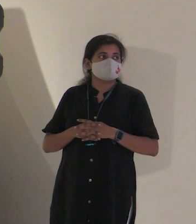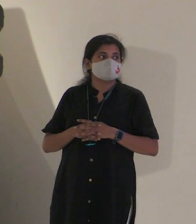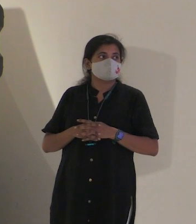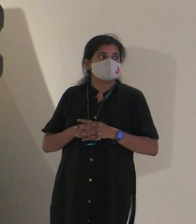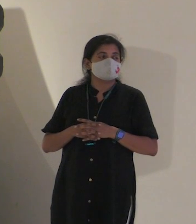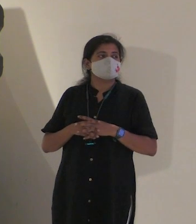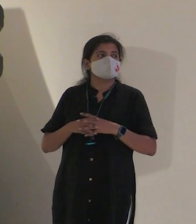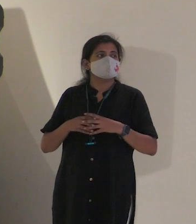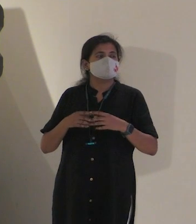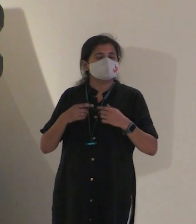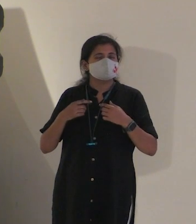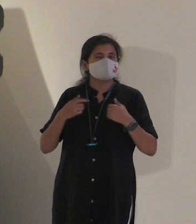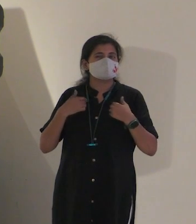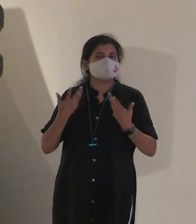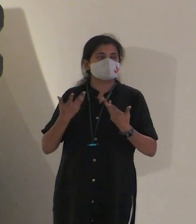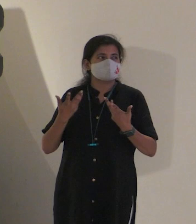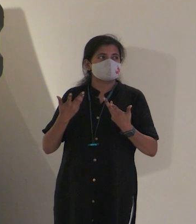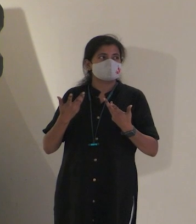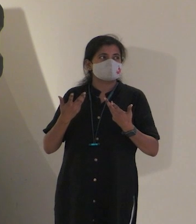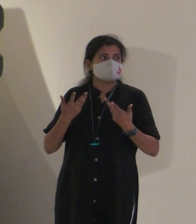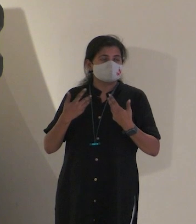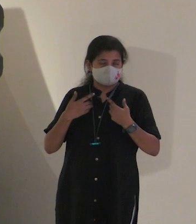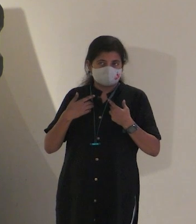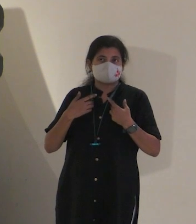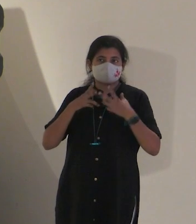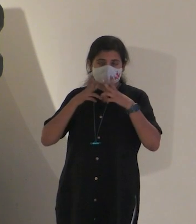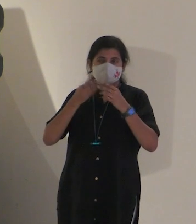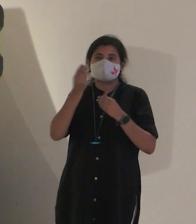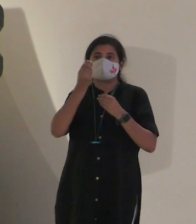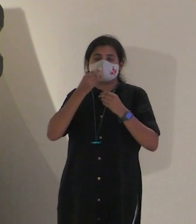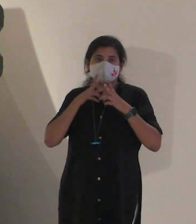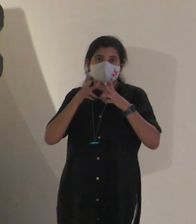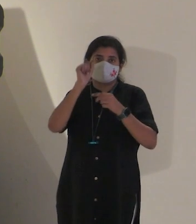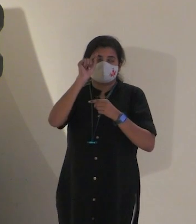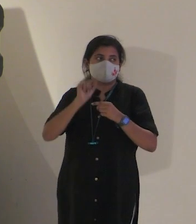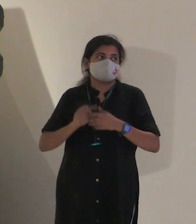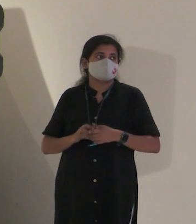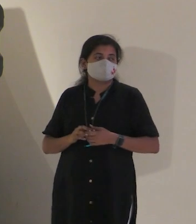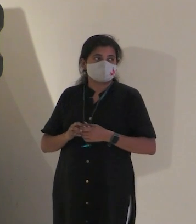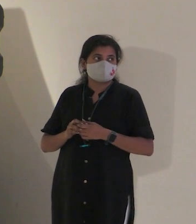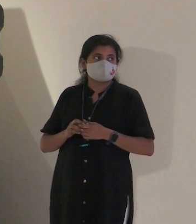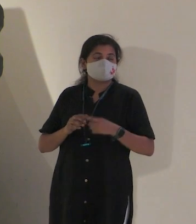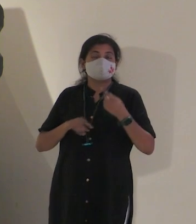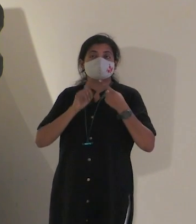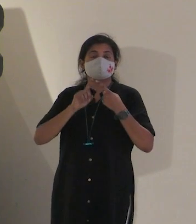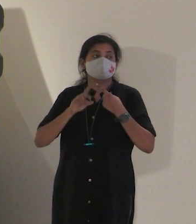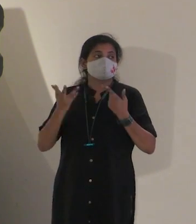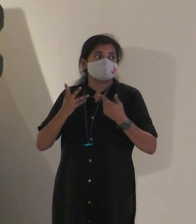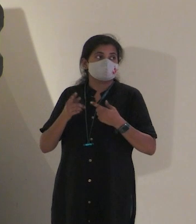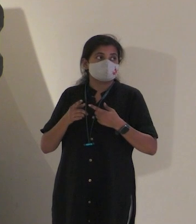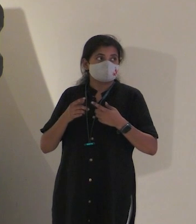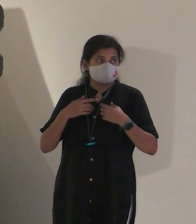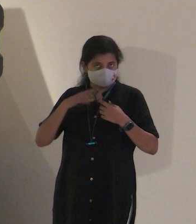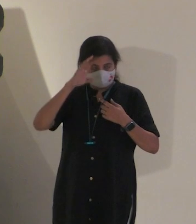will just say a couple of things which are pretty basic. One, I just remember